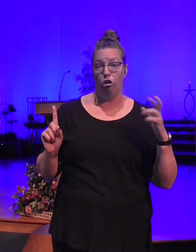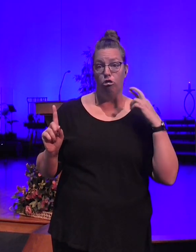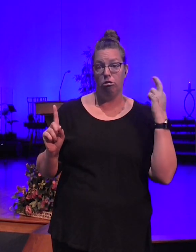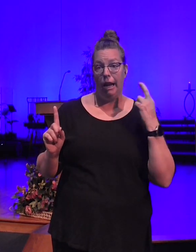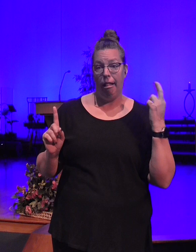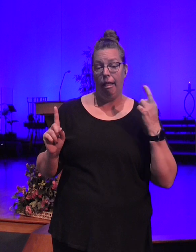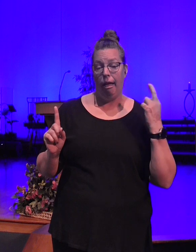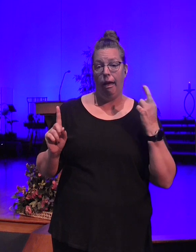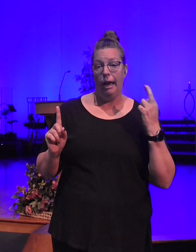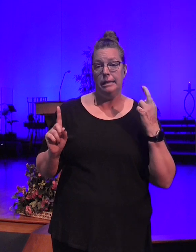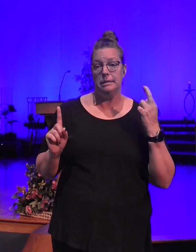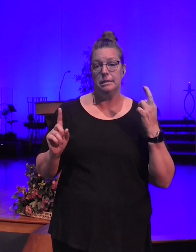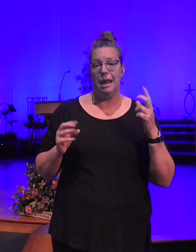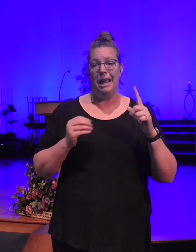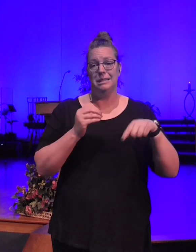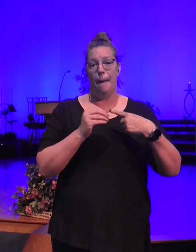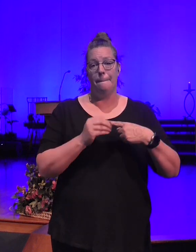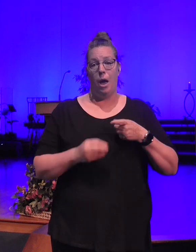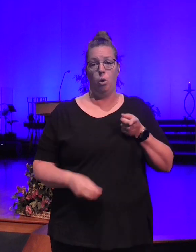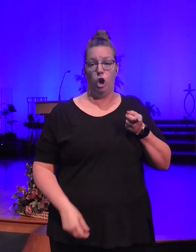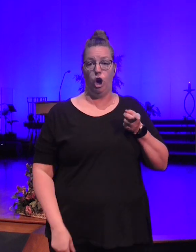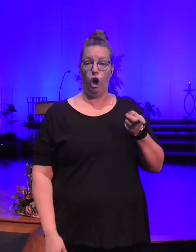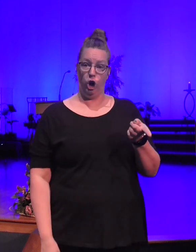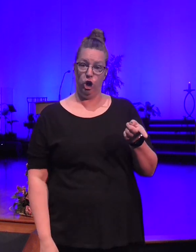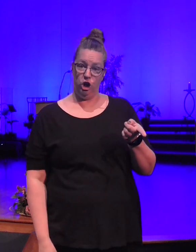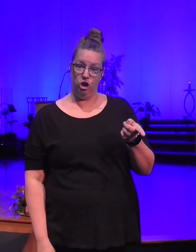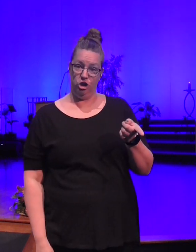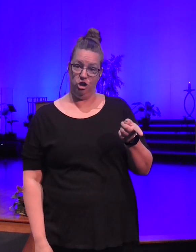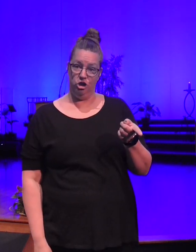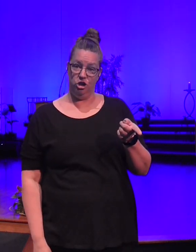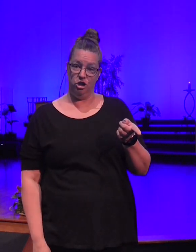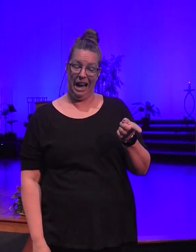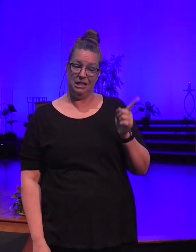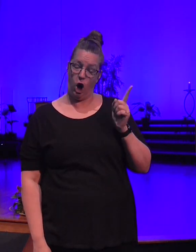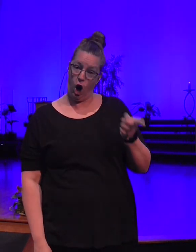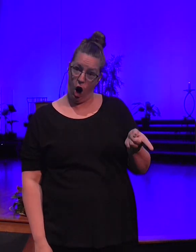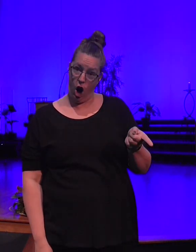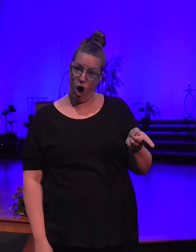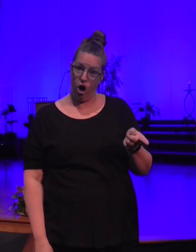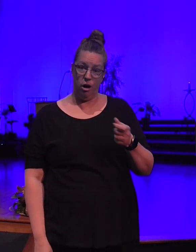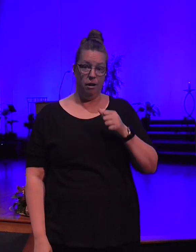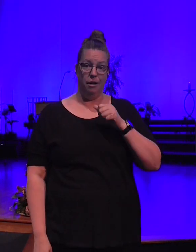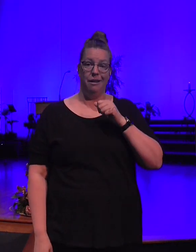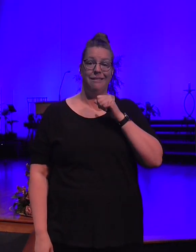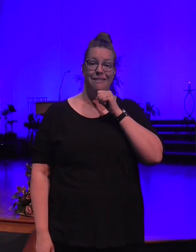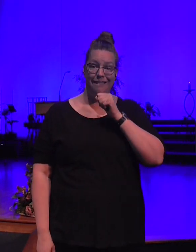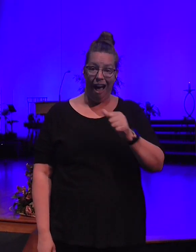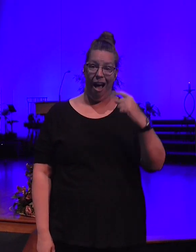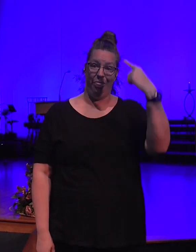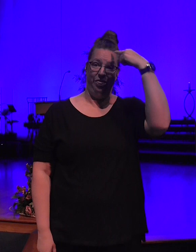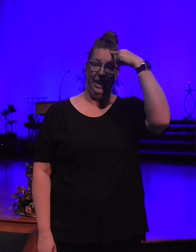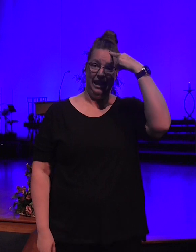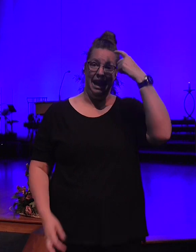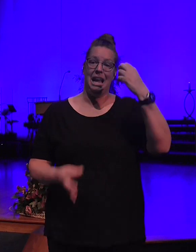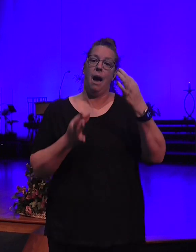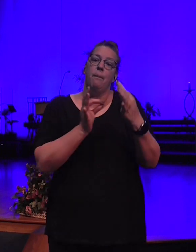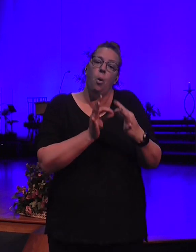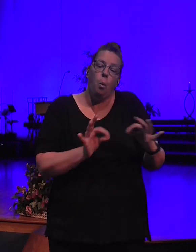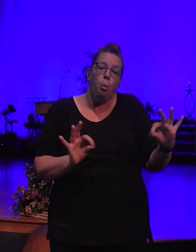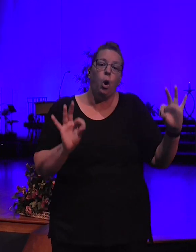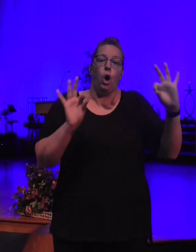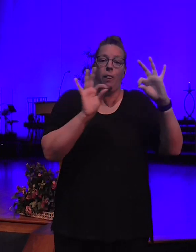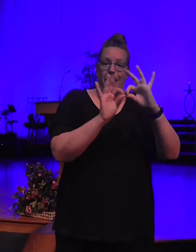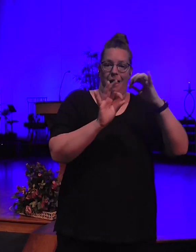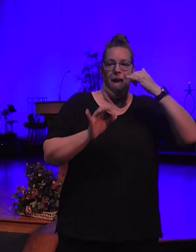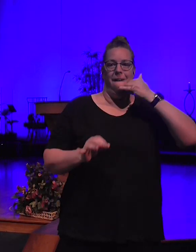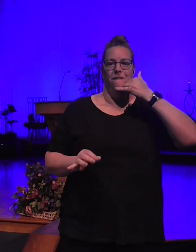realized it was about her. It was about her not thinking she was worthy